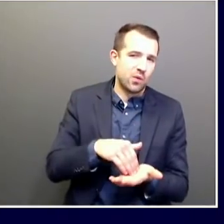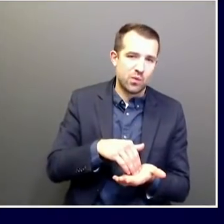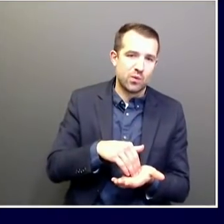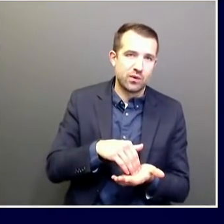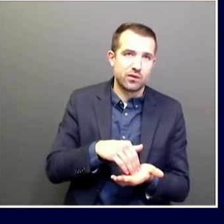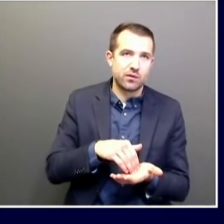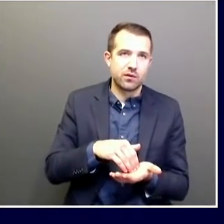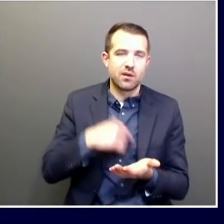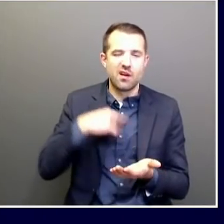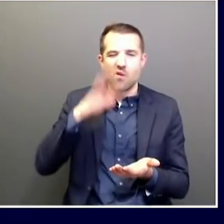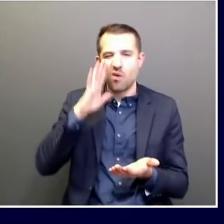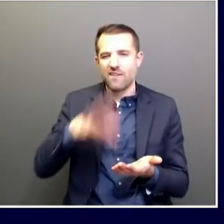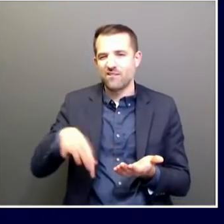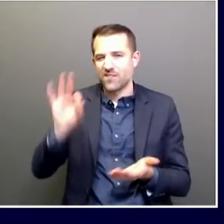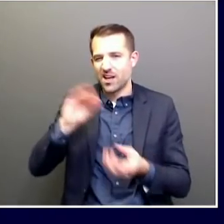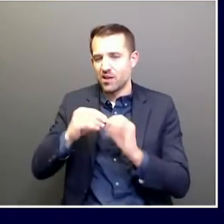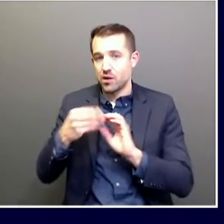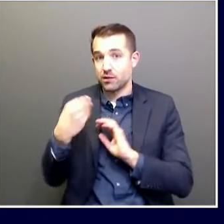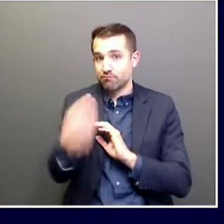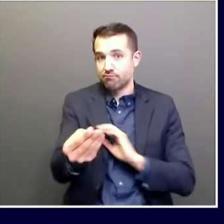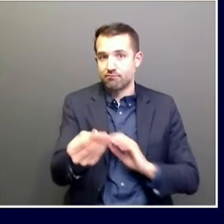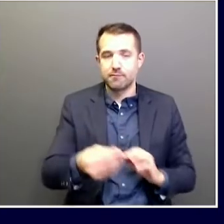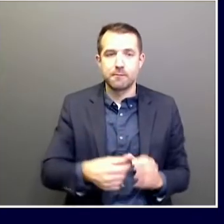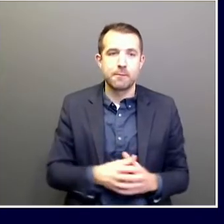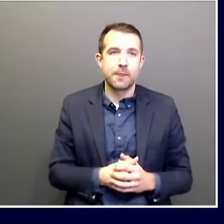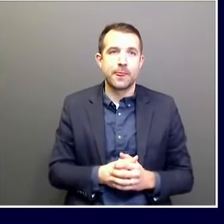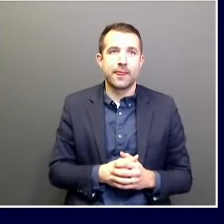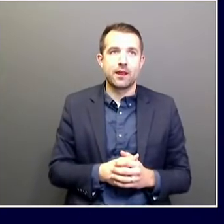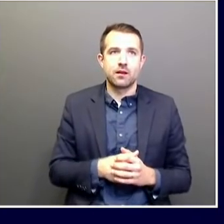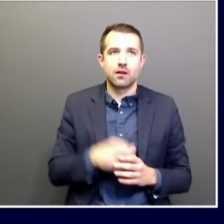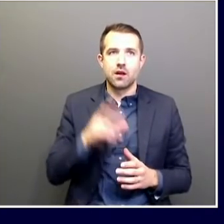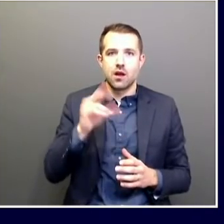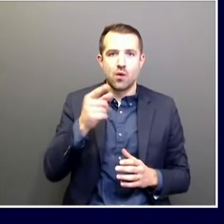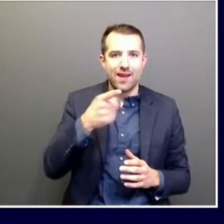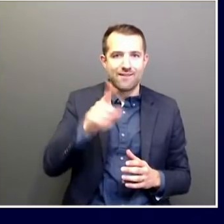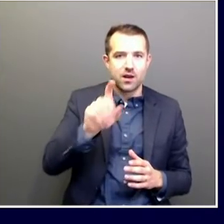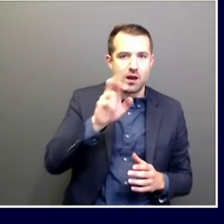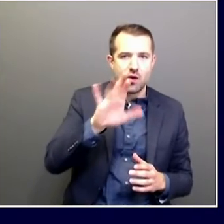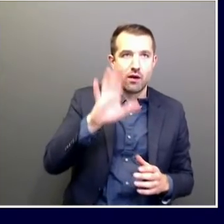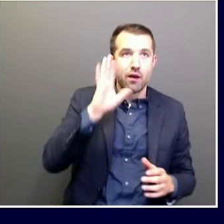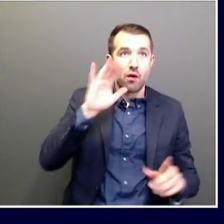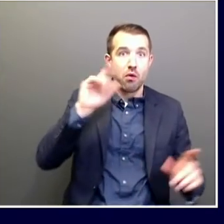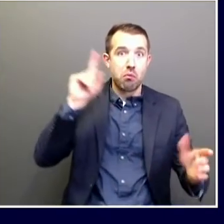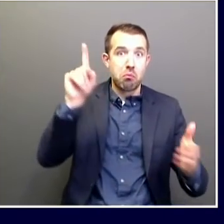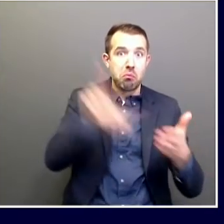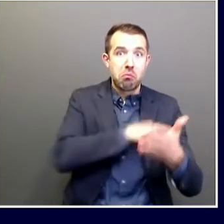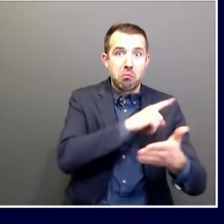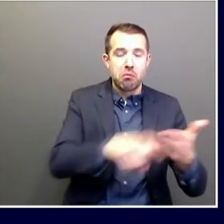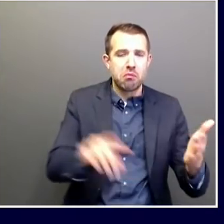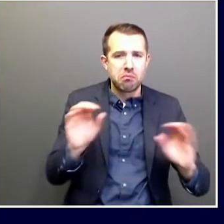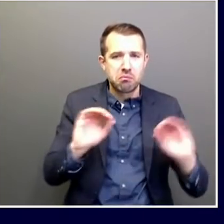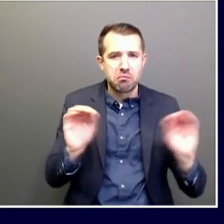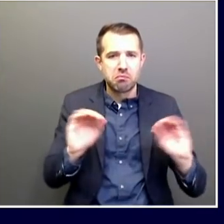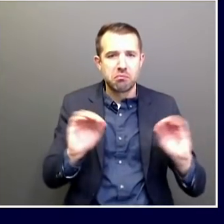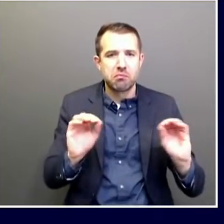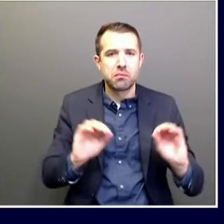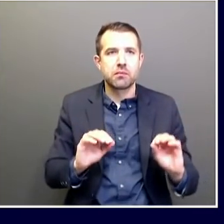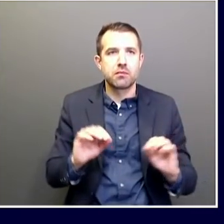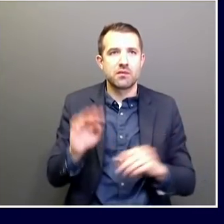though. Okay. I don't want to waste Eric. I didn't want to correct Eric, but it's not 400,000. It's a number lower than